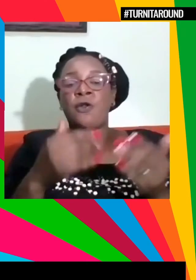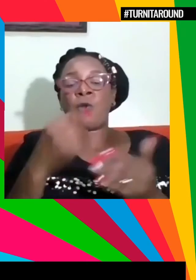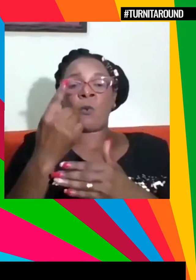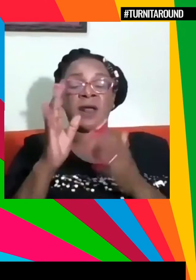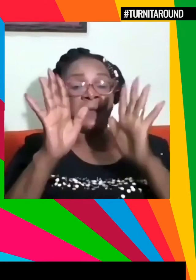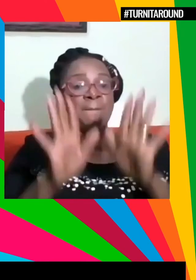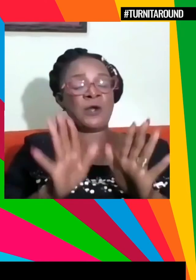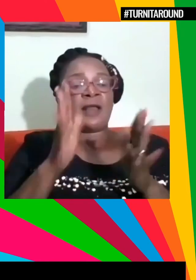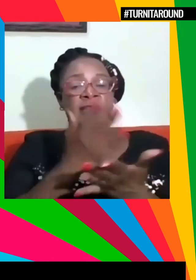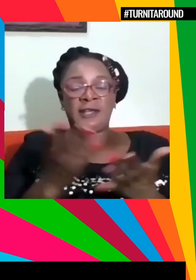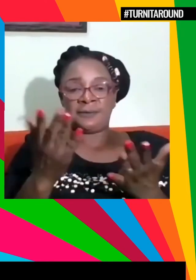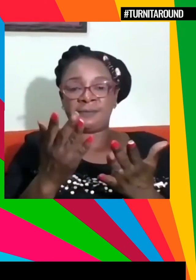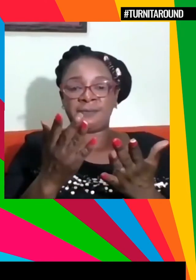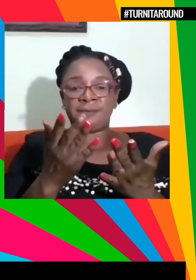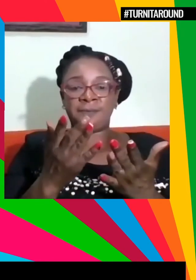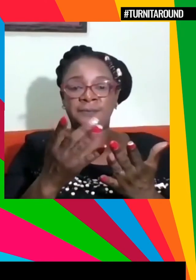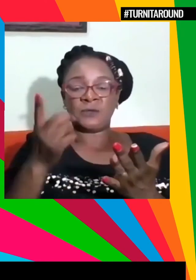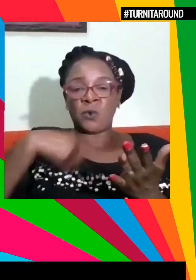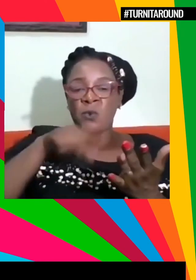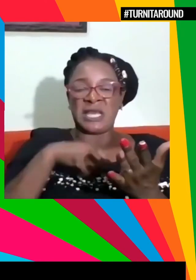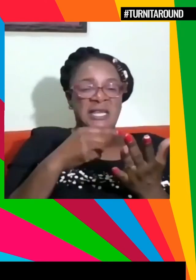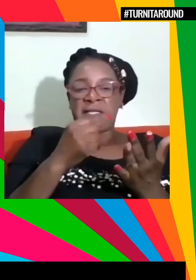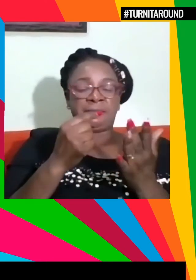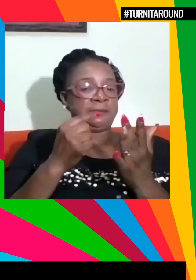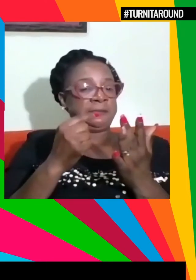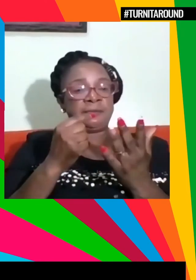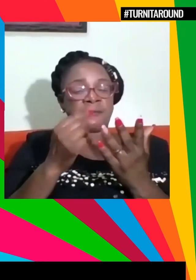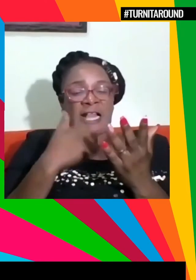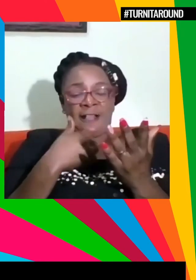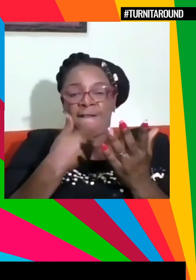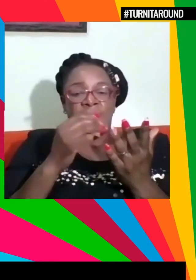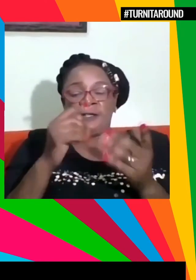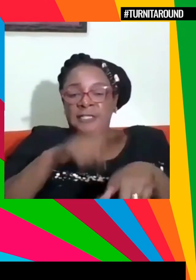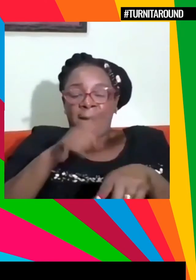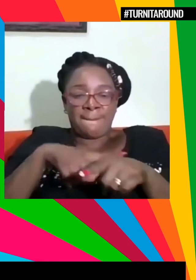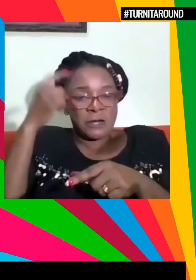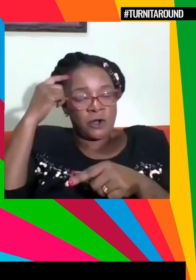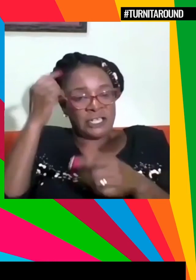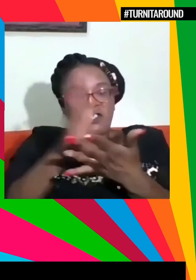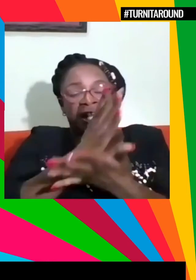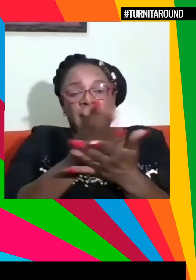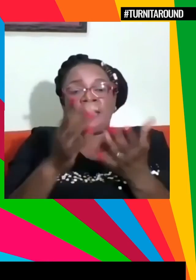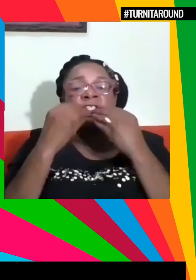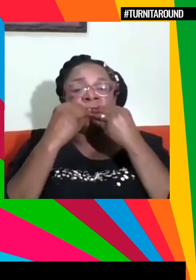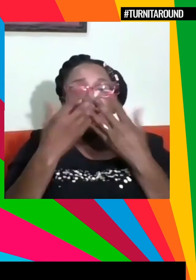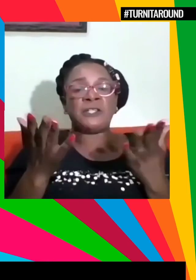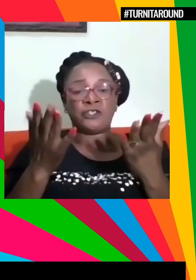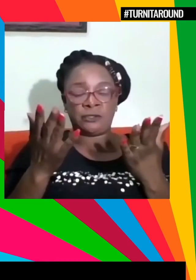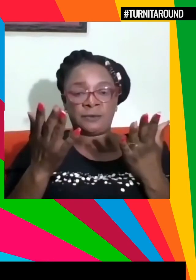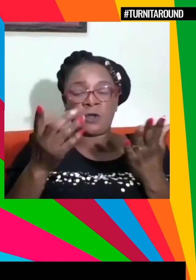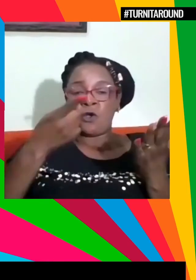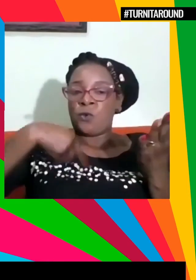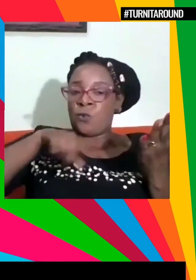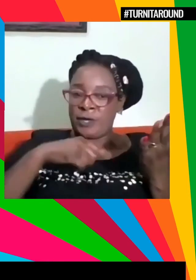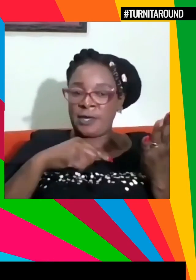we didn't anticipate, when I refer to the knowledge sharing, the information, was we